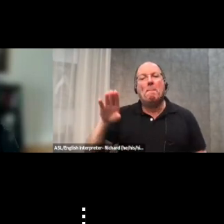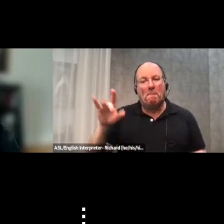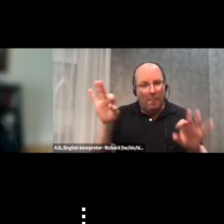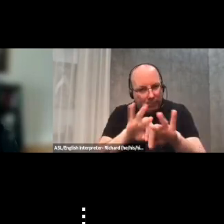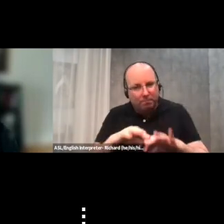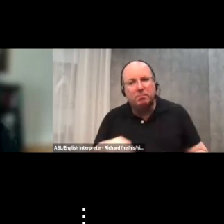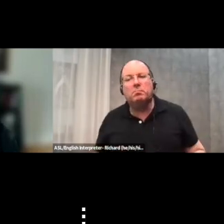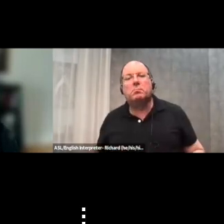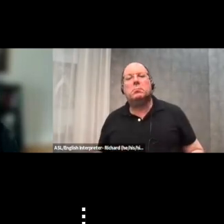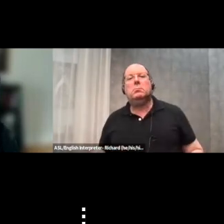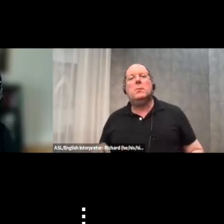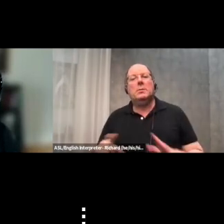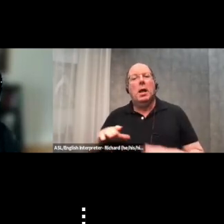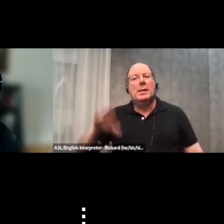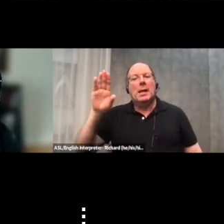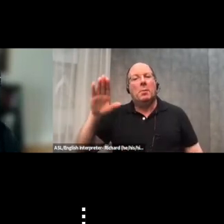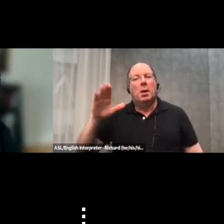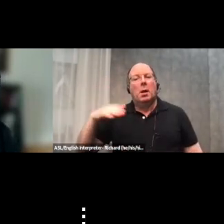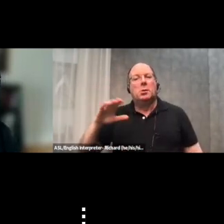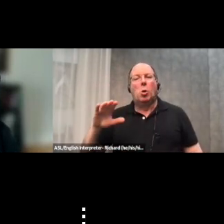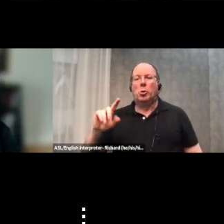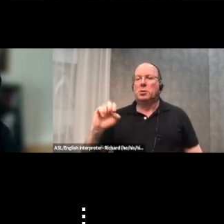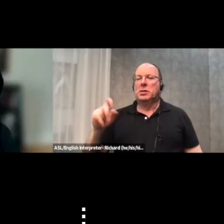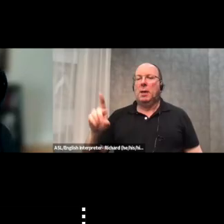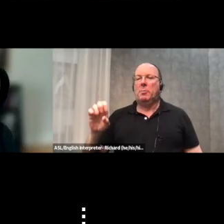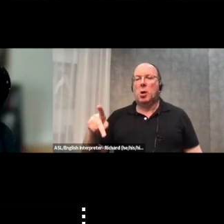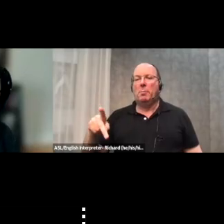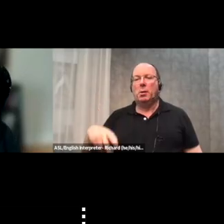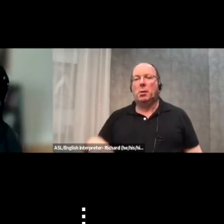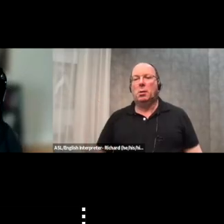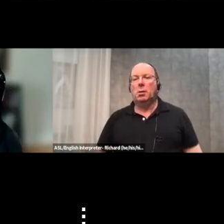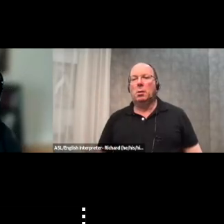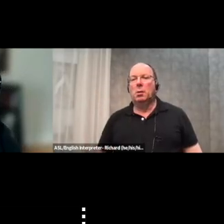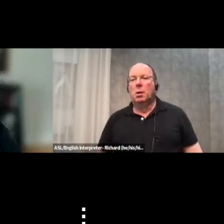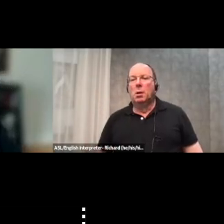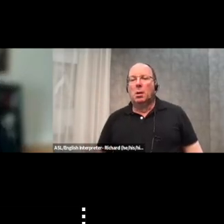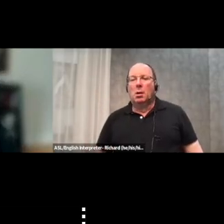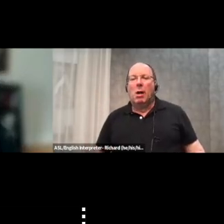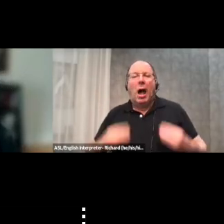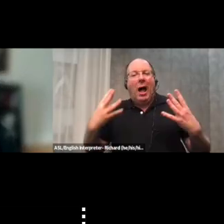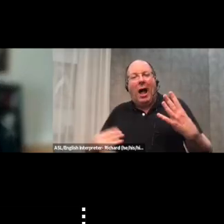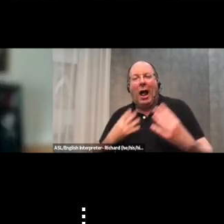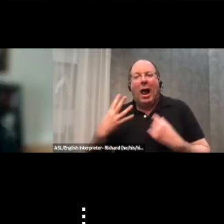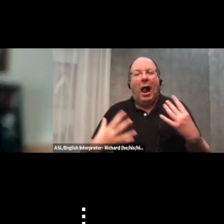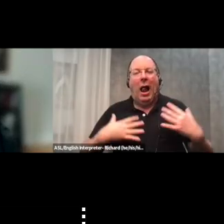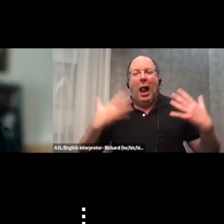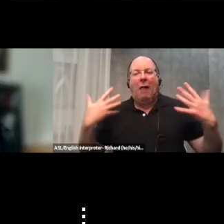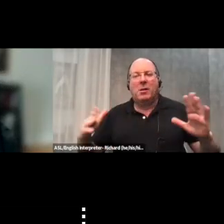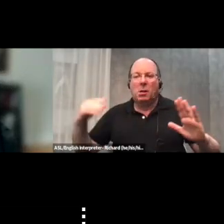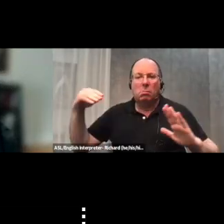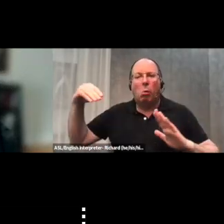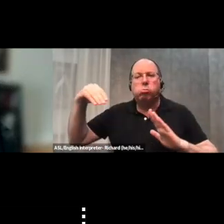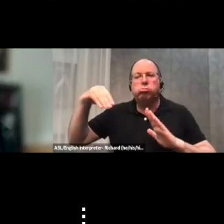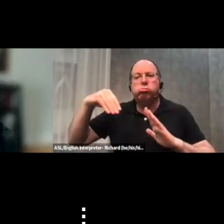Sometimes people who are tops experience top drop, which is when they're coming down from all those endorphins. In